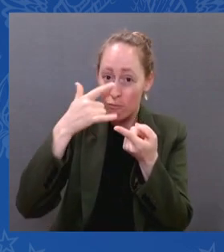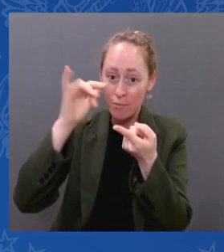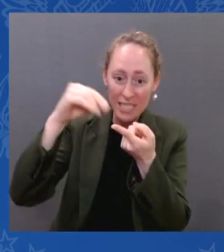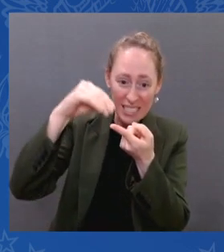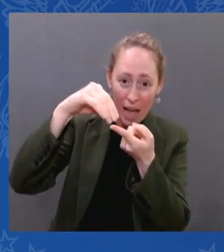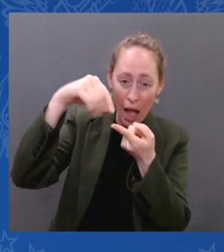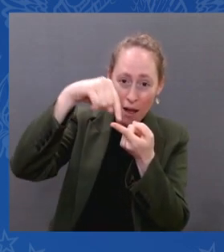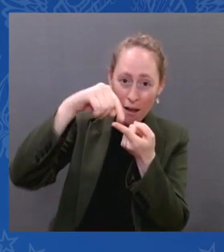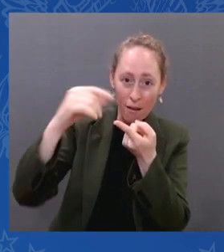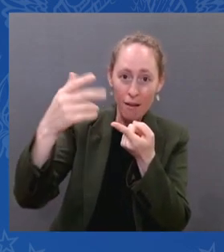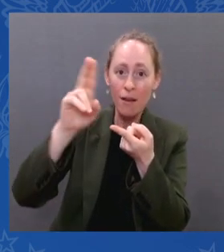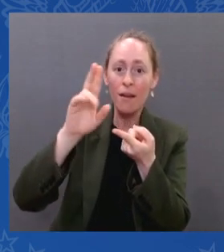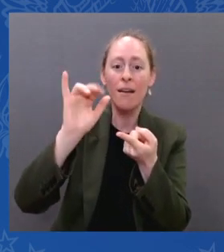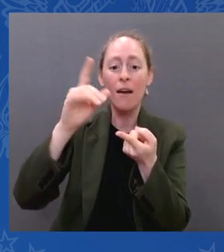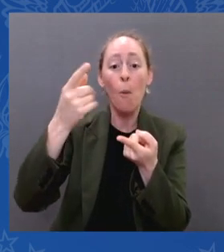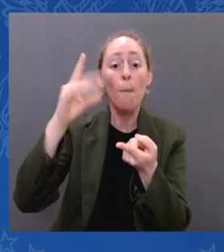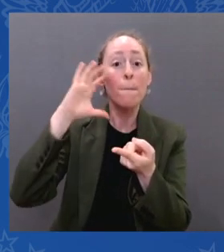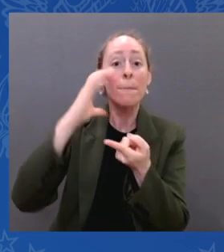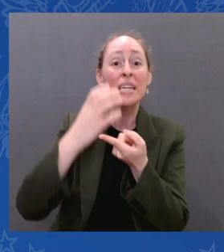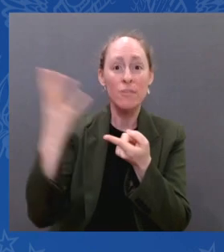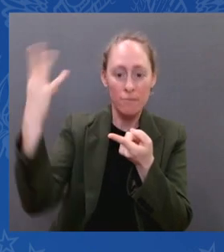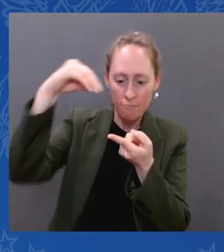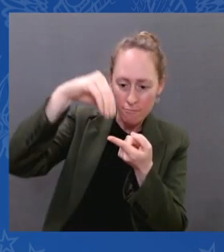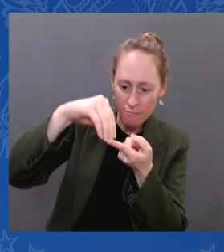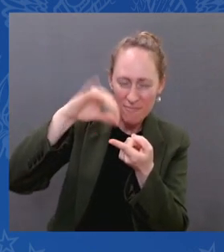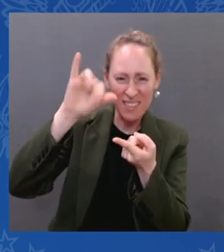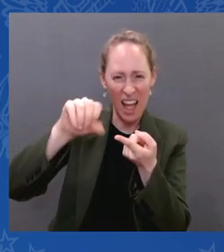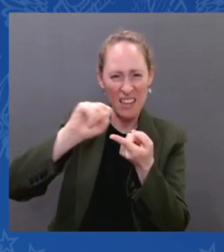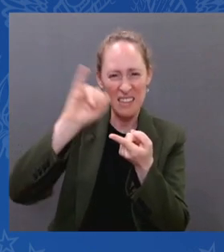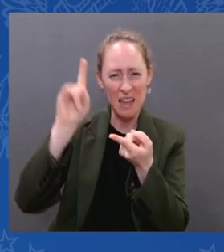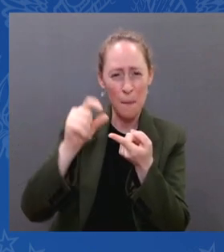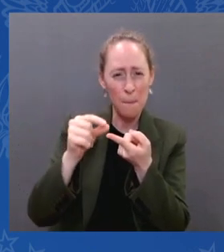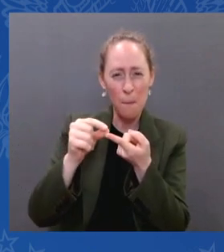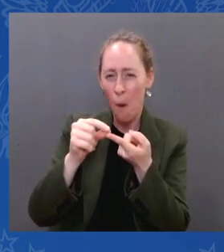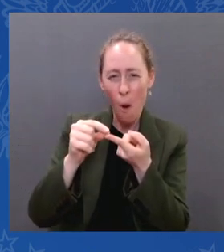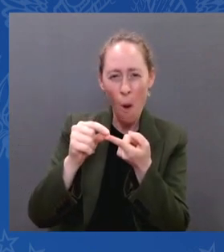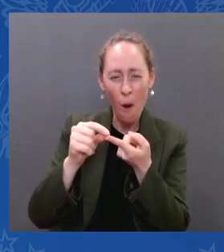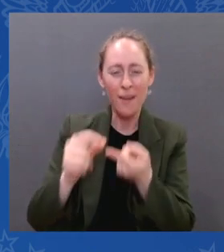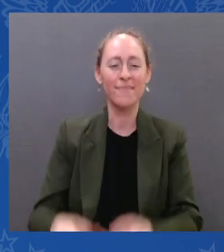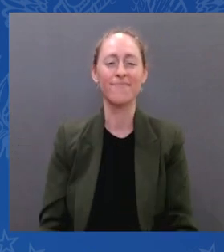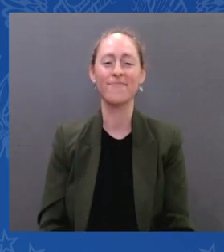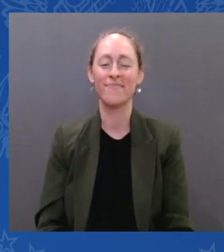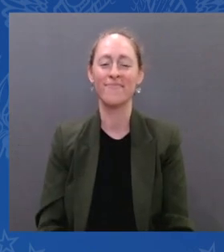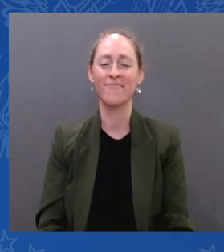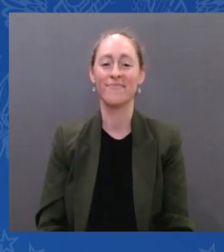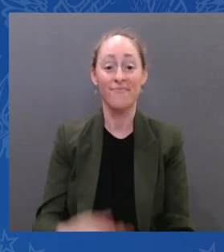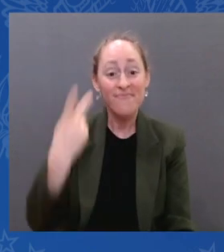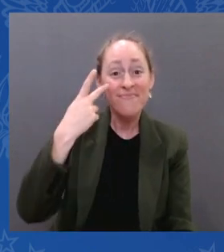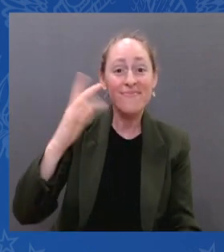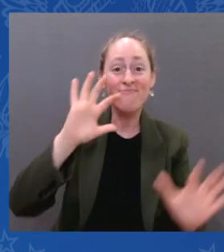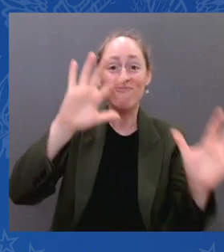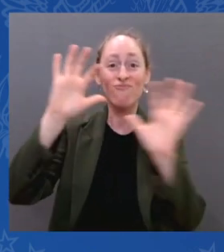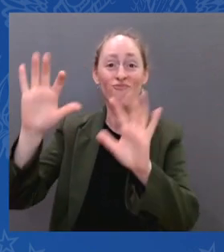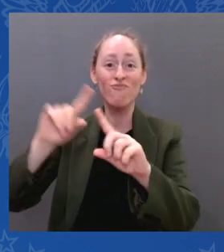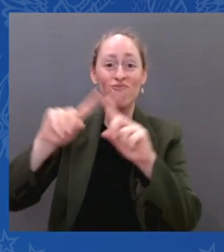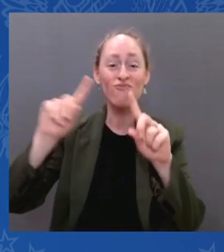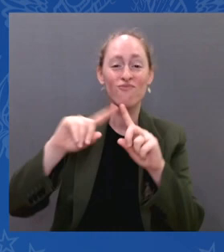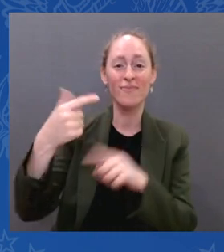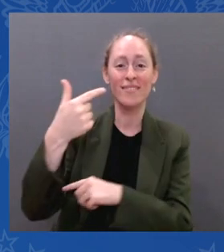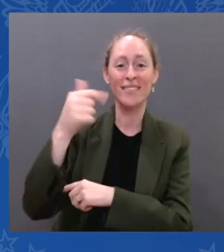You're seeing galaxies that are shining around other galaxies whose light has been bent.